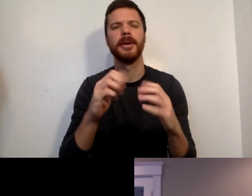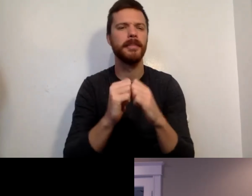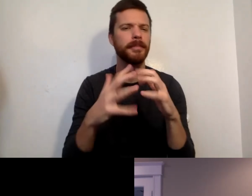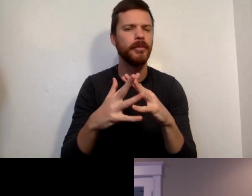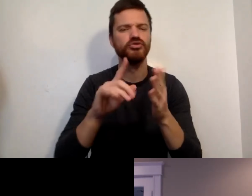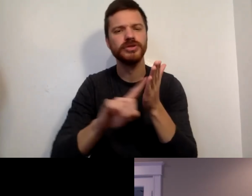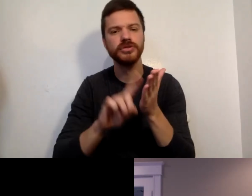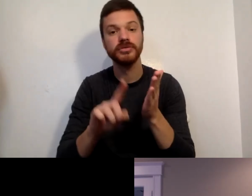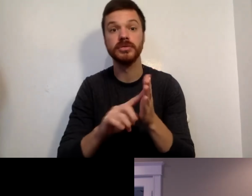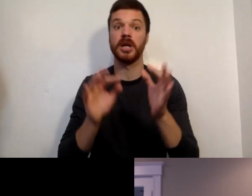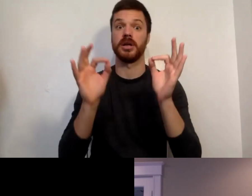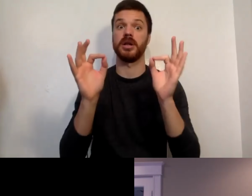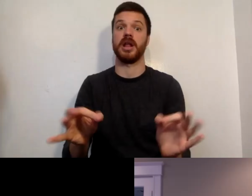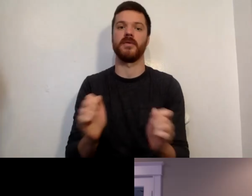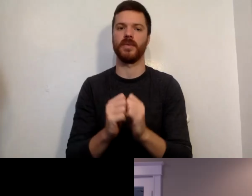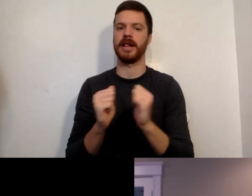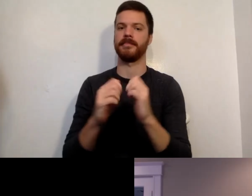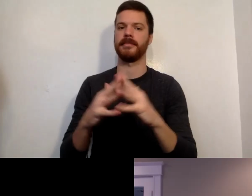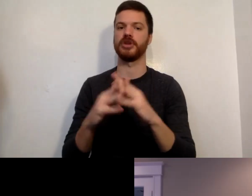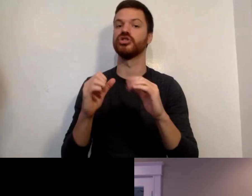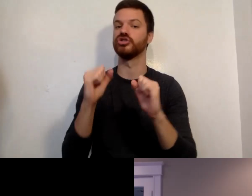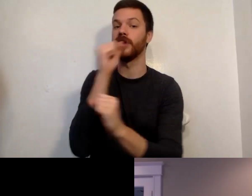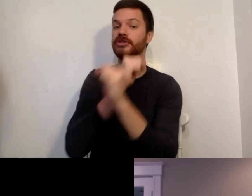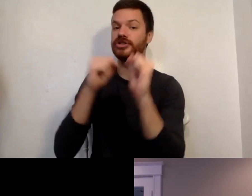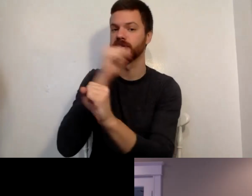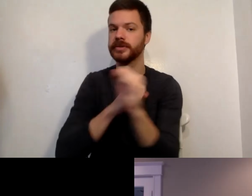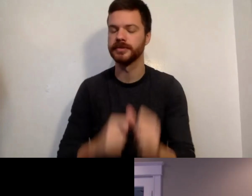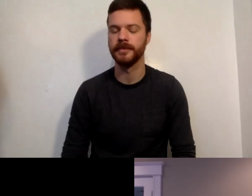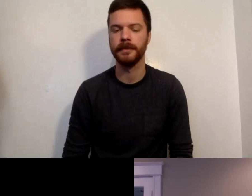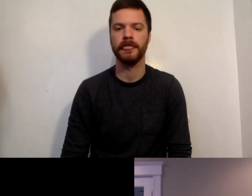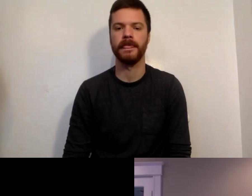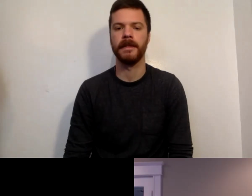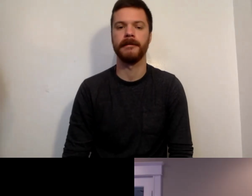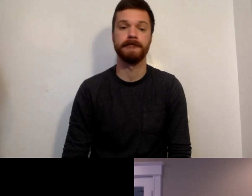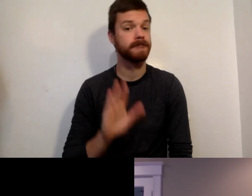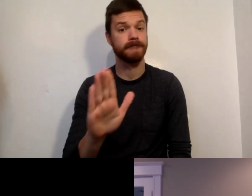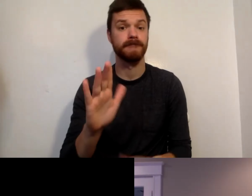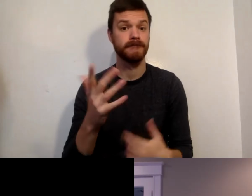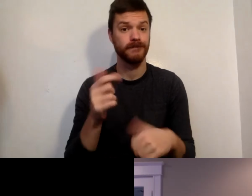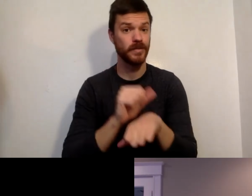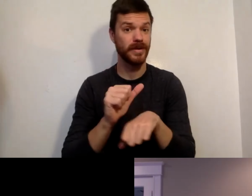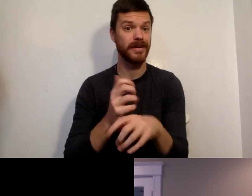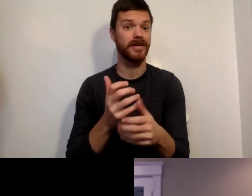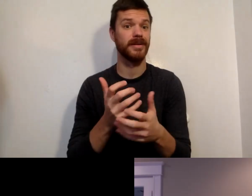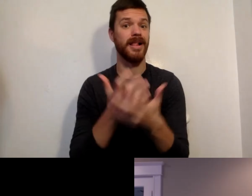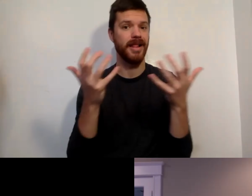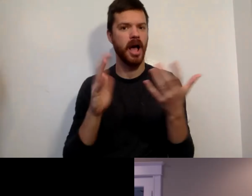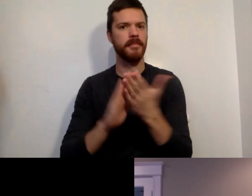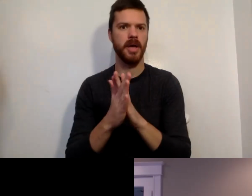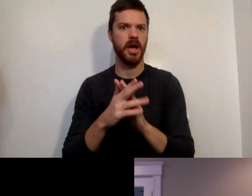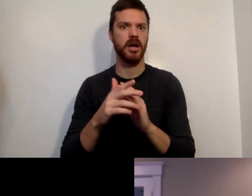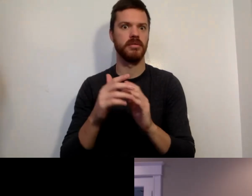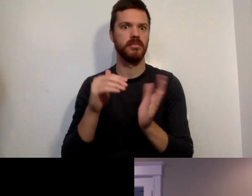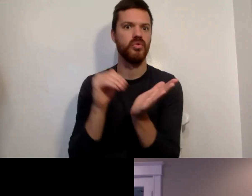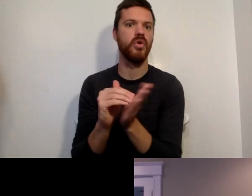especially when it comes to implementation strategies. A lot of his work is becoming very highly cited and really core